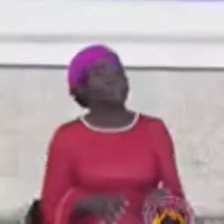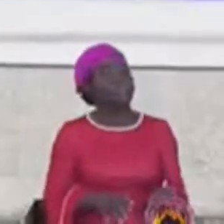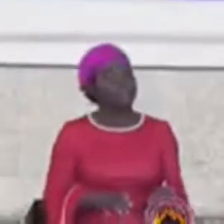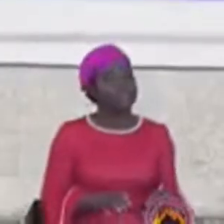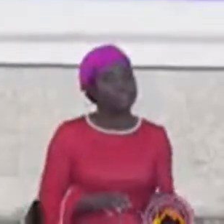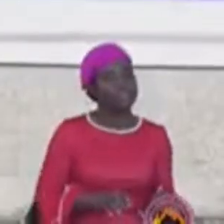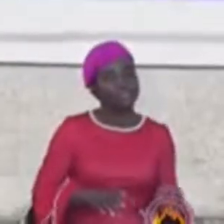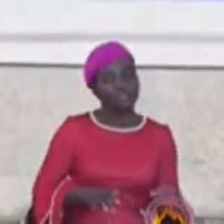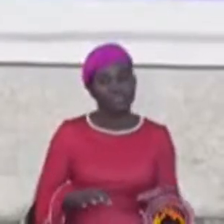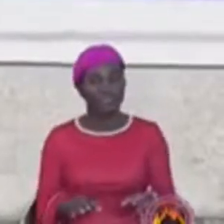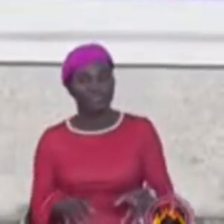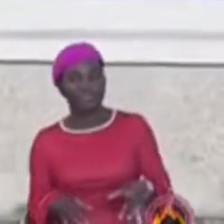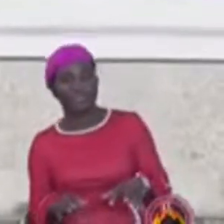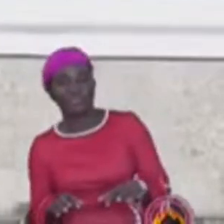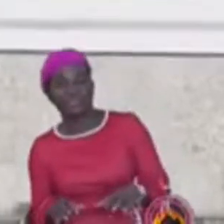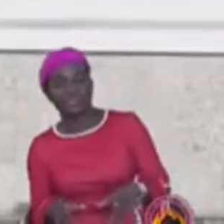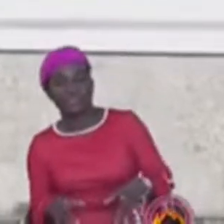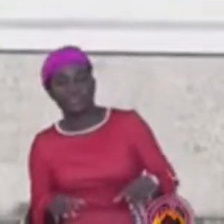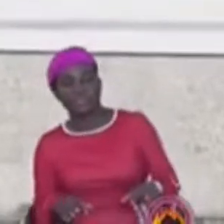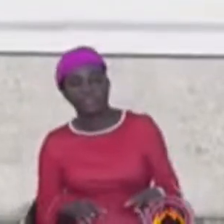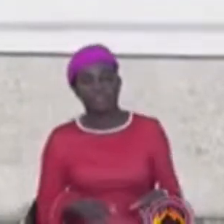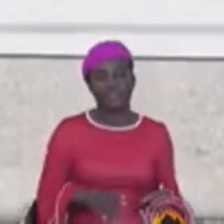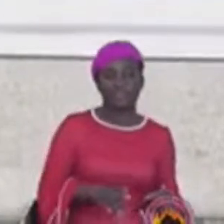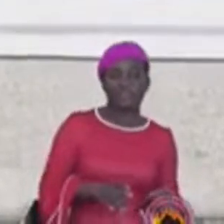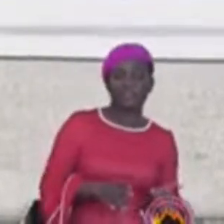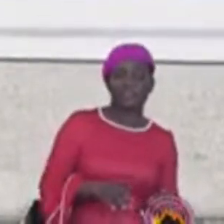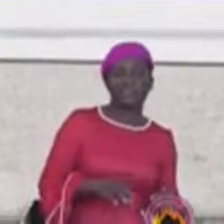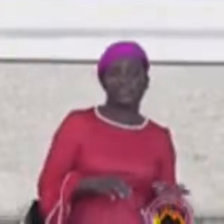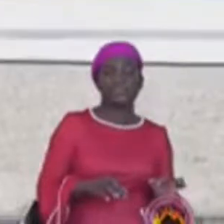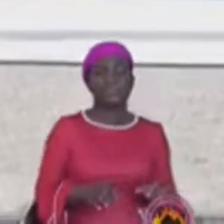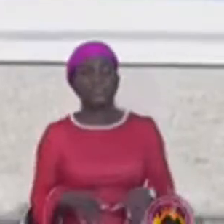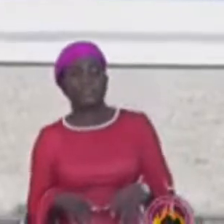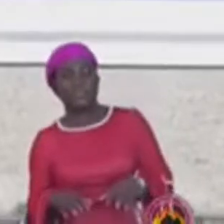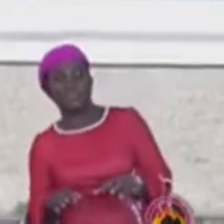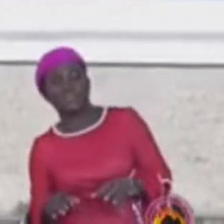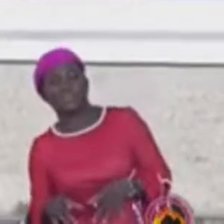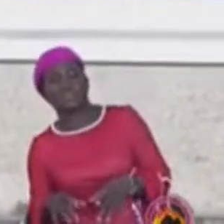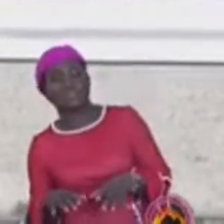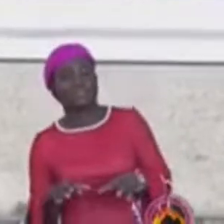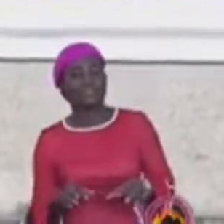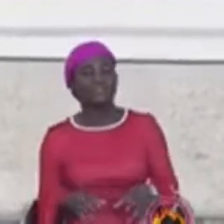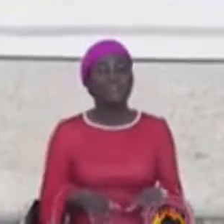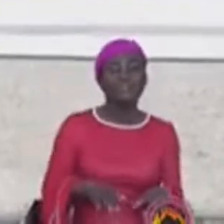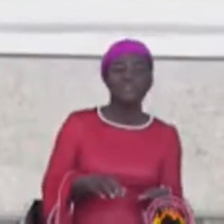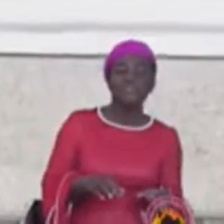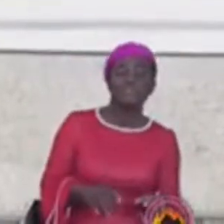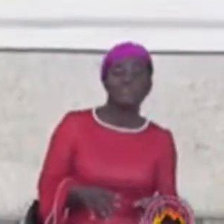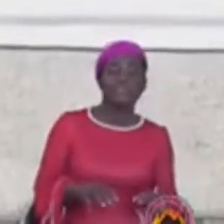Thank you.